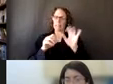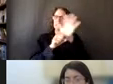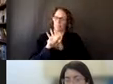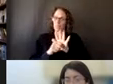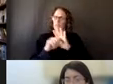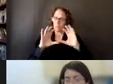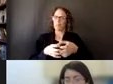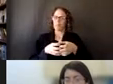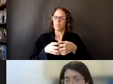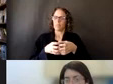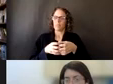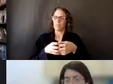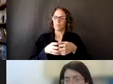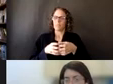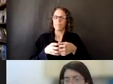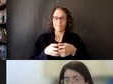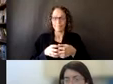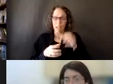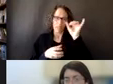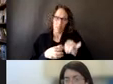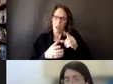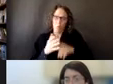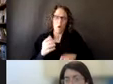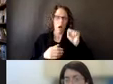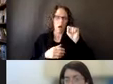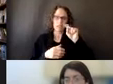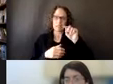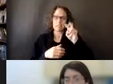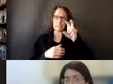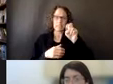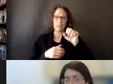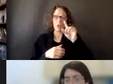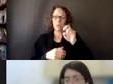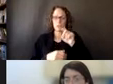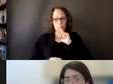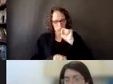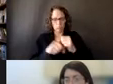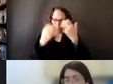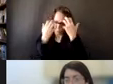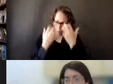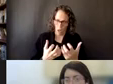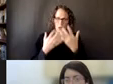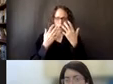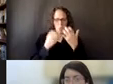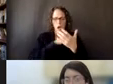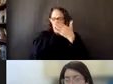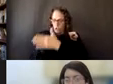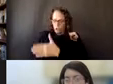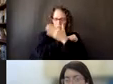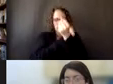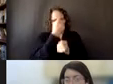as Stephen Austin wanted, a slave country. It became this republic that stood to